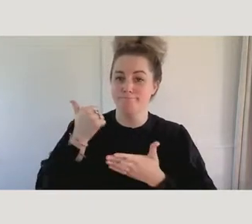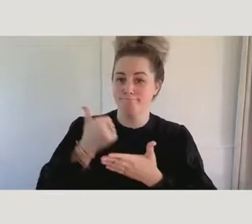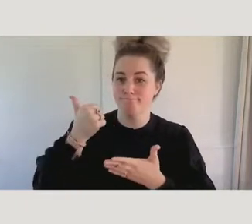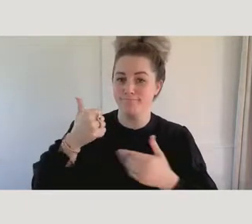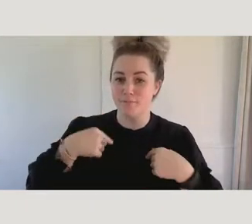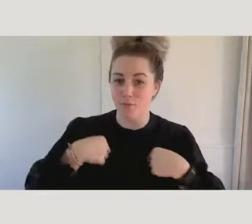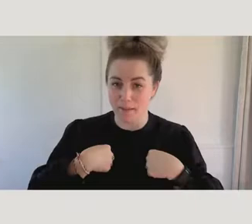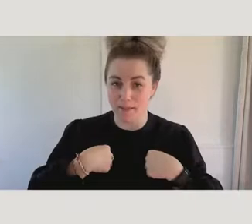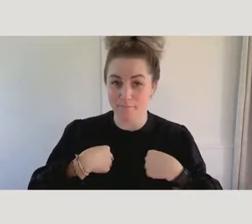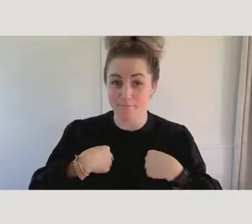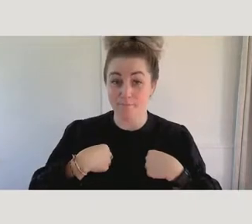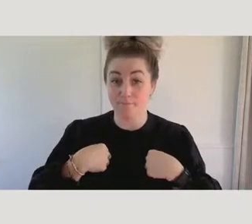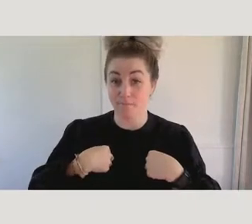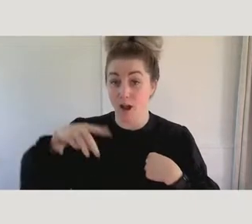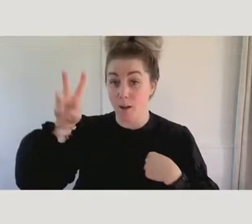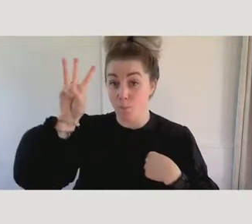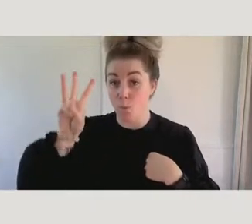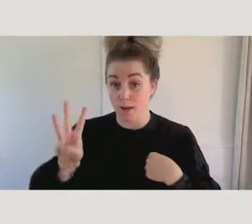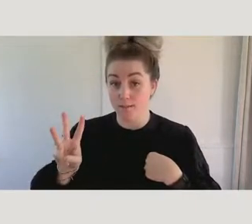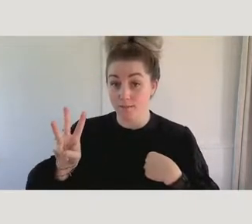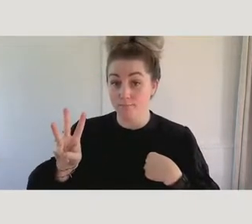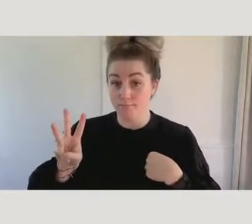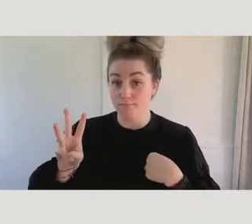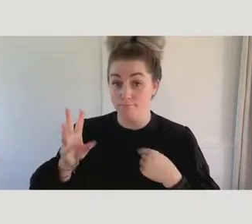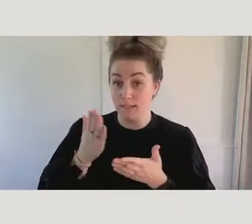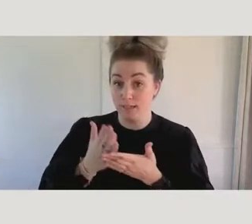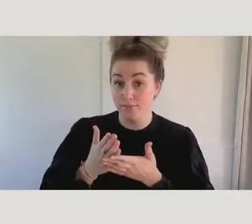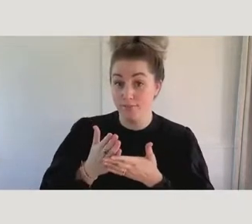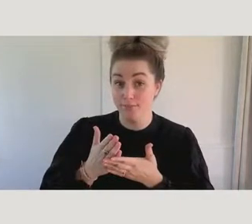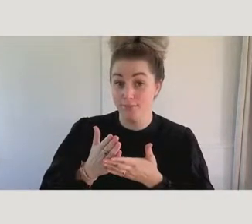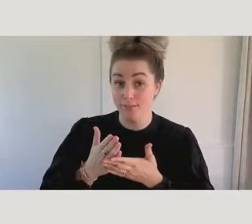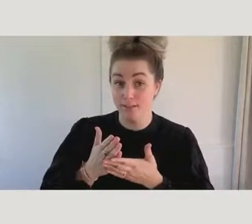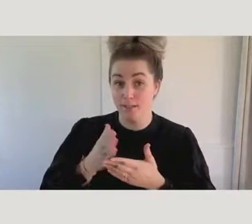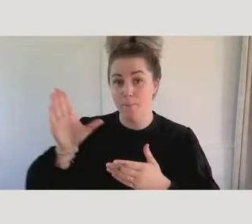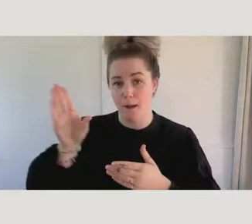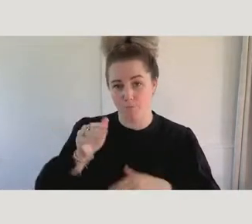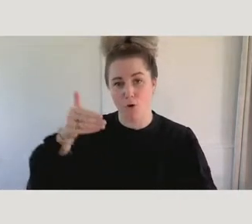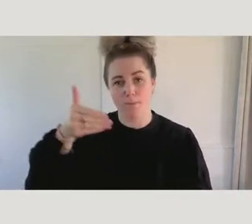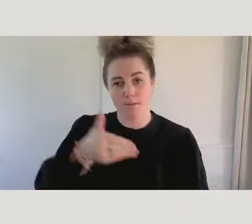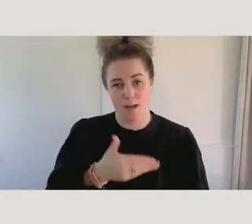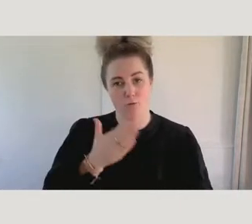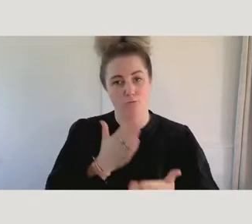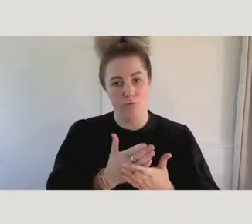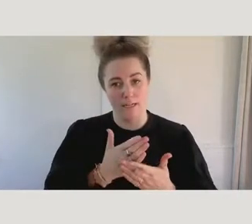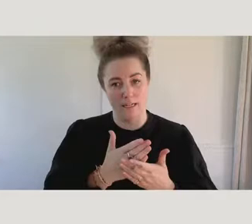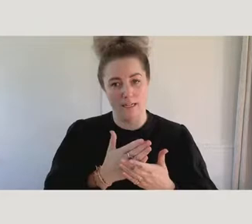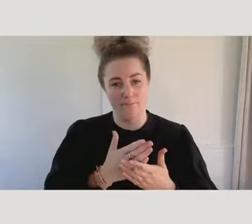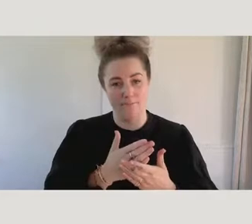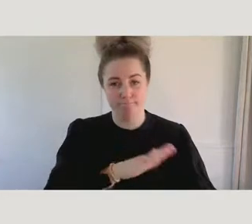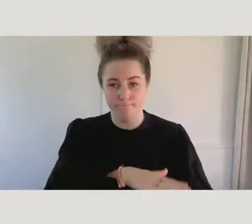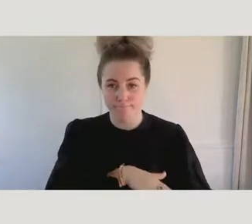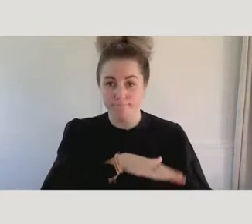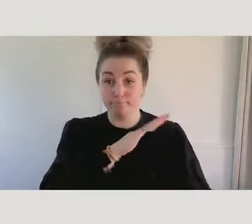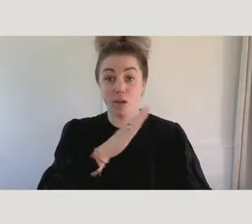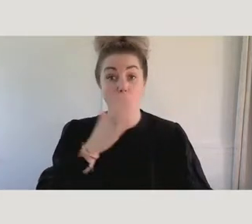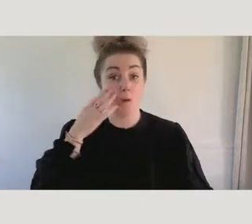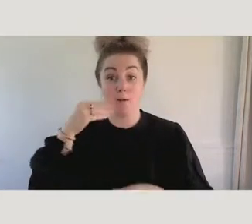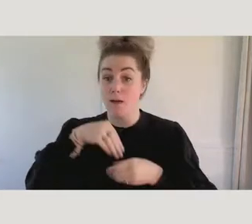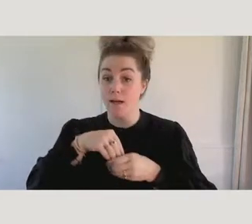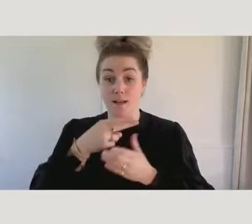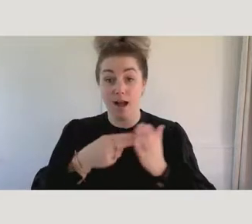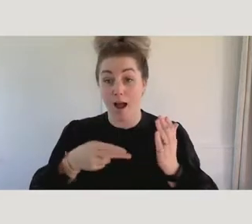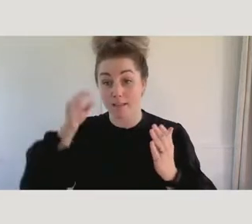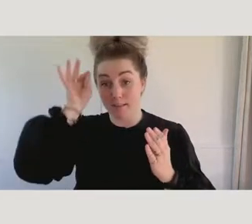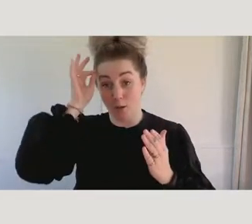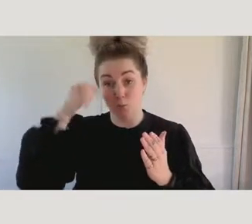I'm a wellingtonian although I live in the although I come from the south and when I'm not doing Arts Council work I'm a